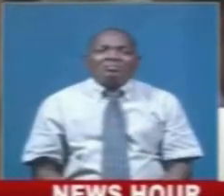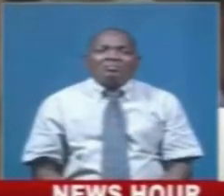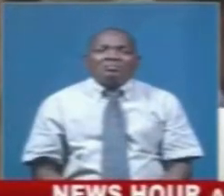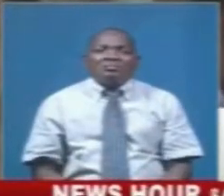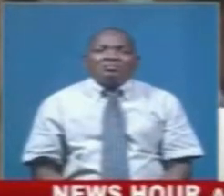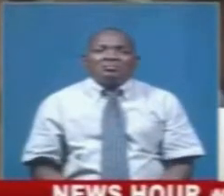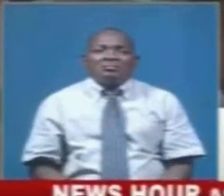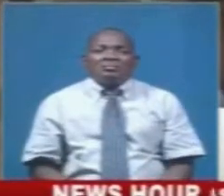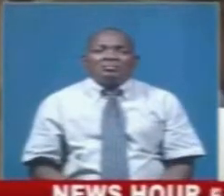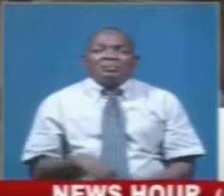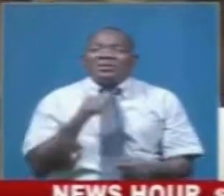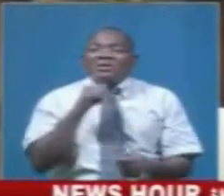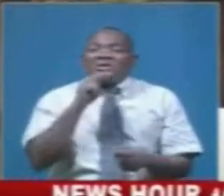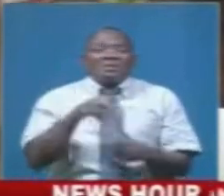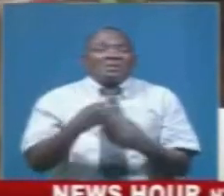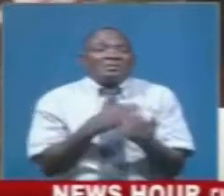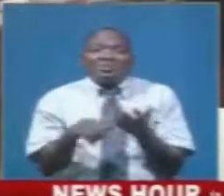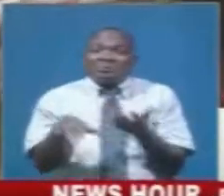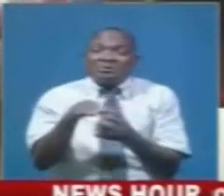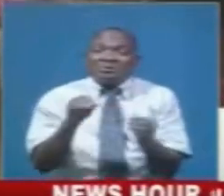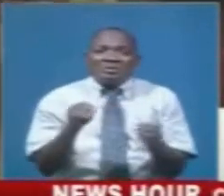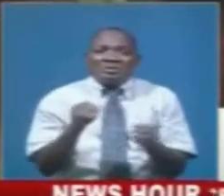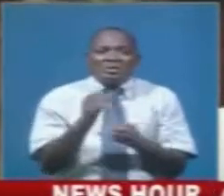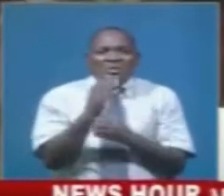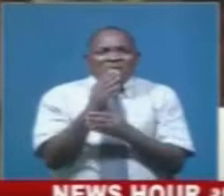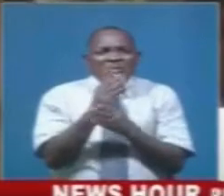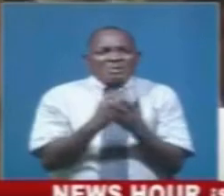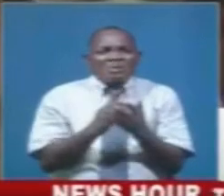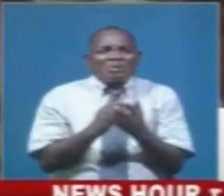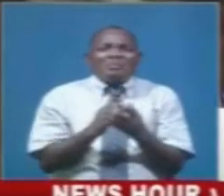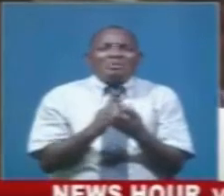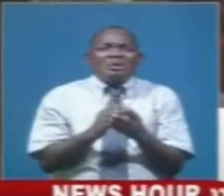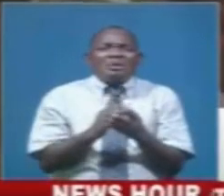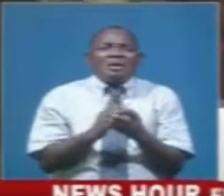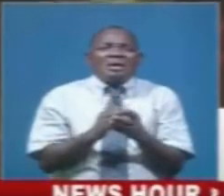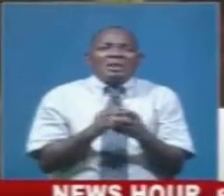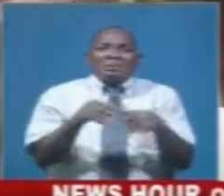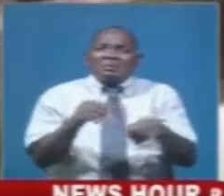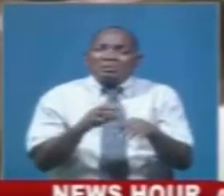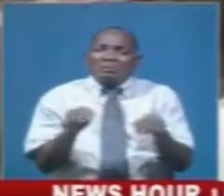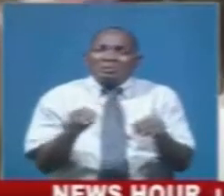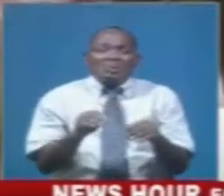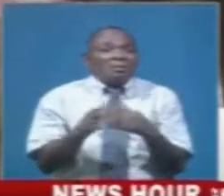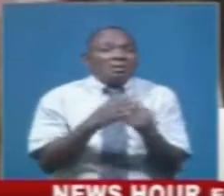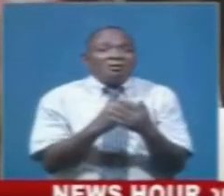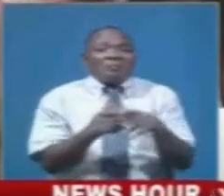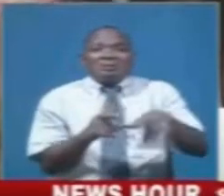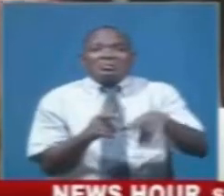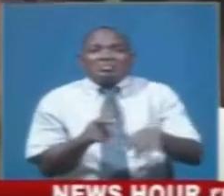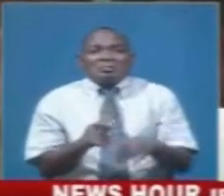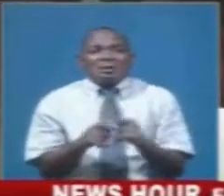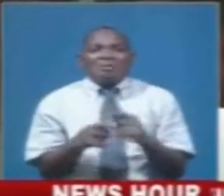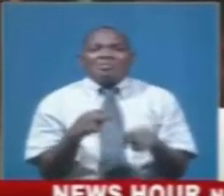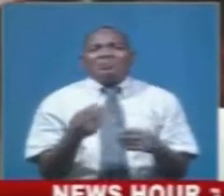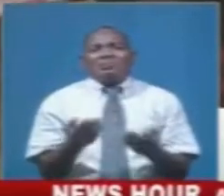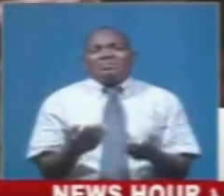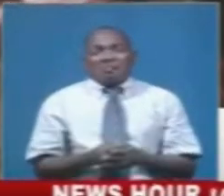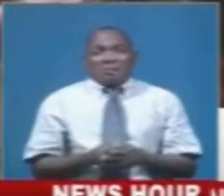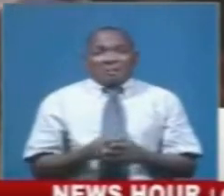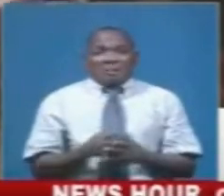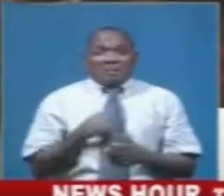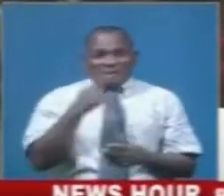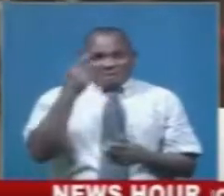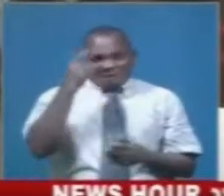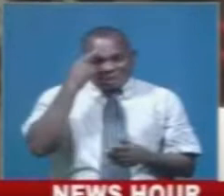need unnecessary confusion. Okay. Tell someone to use any finger, and they go in and use any finger, and then there's a problem. Okay. So I think that is what